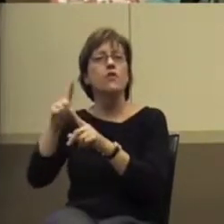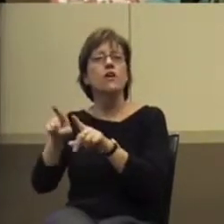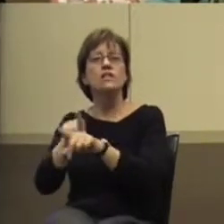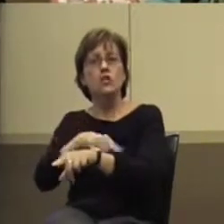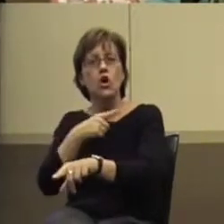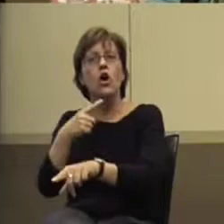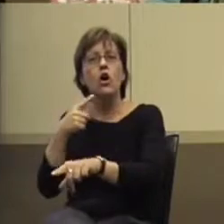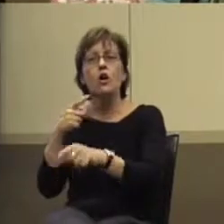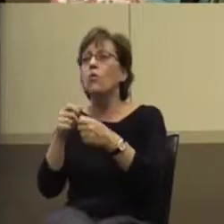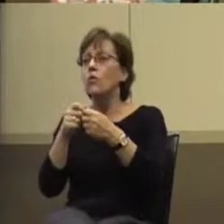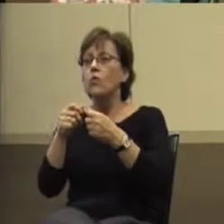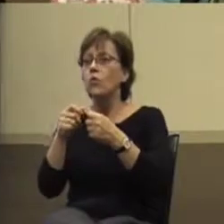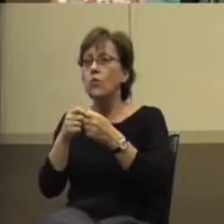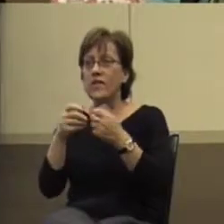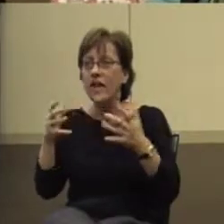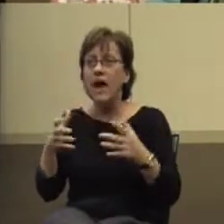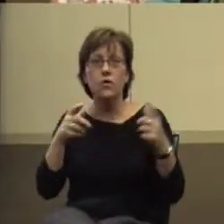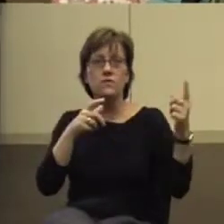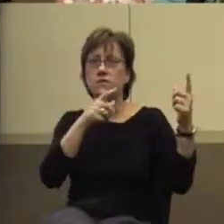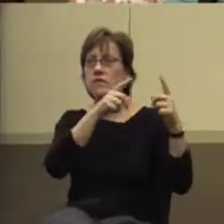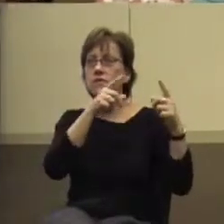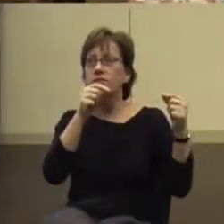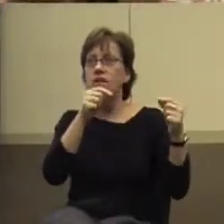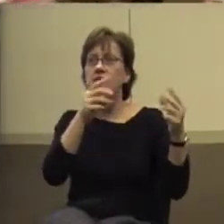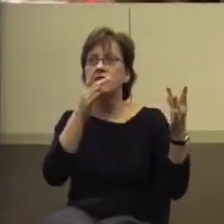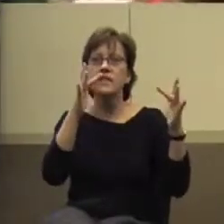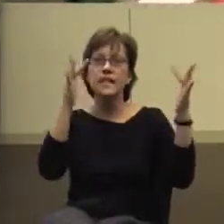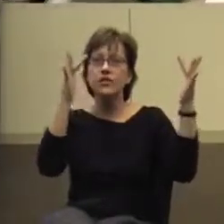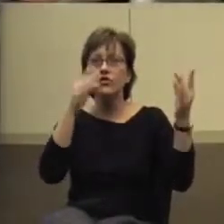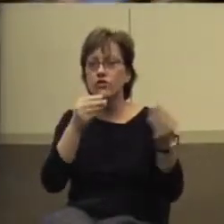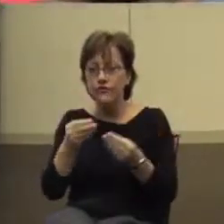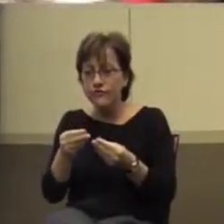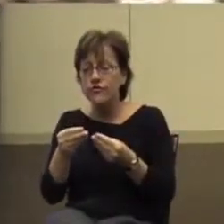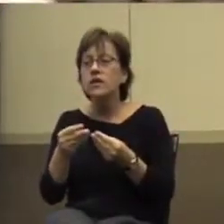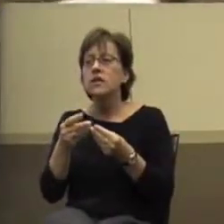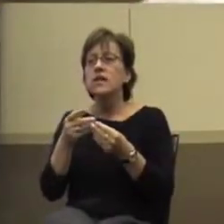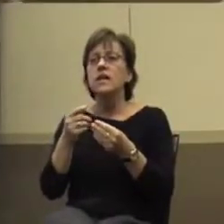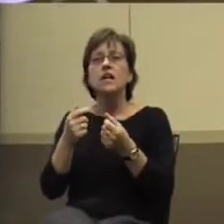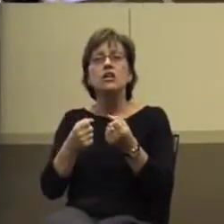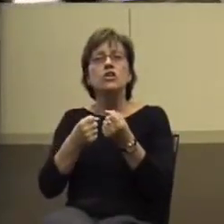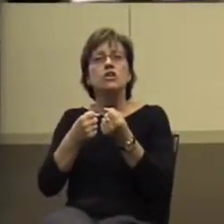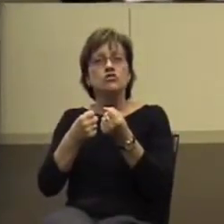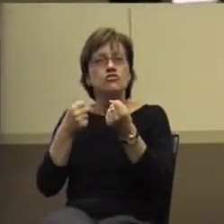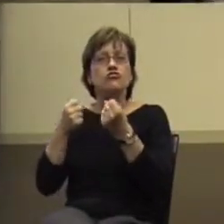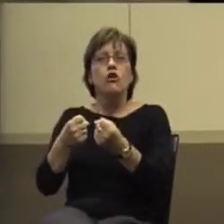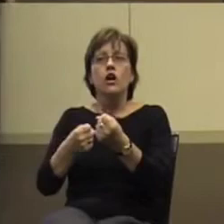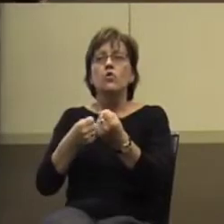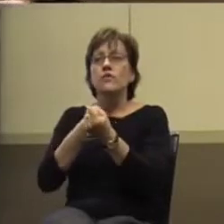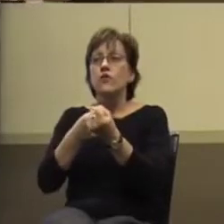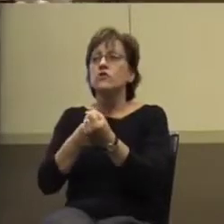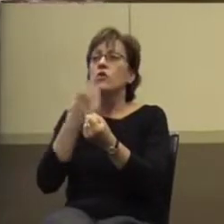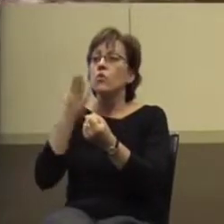without the... Right. So like a real strong reinforcer that's going to cover more than one function, yeah.